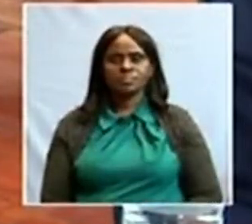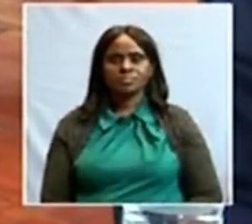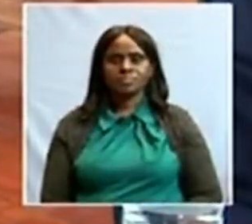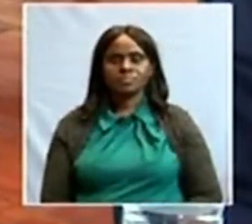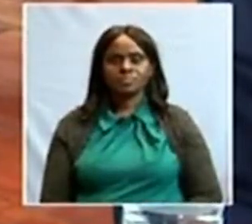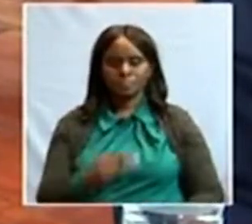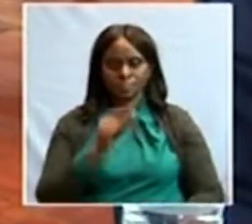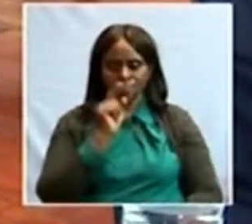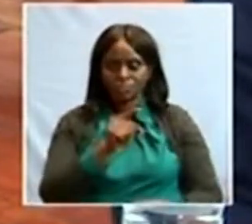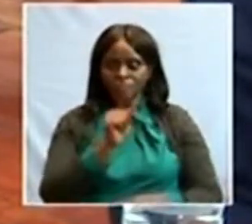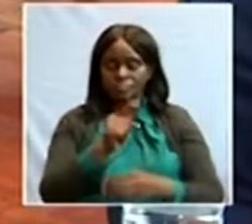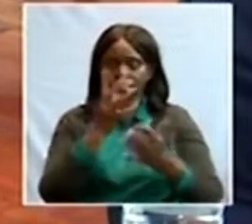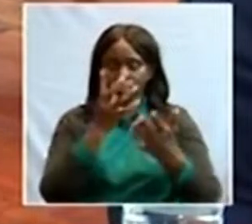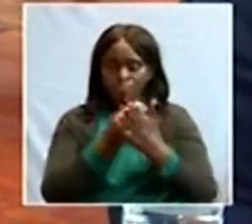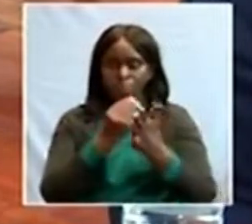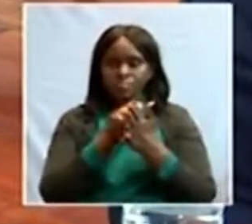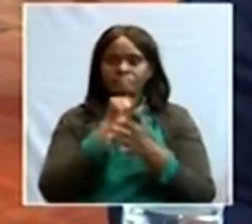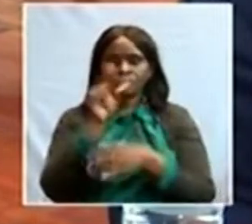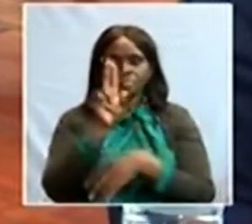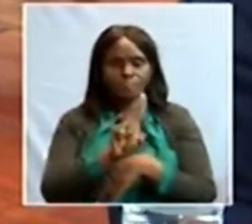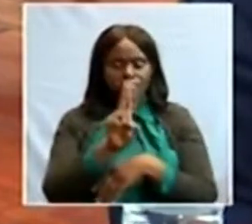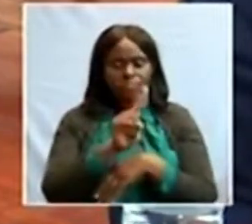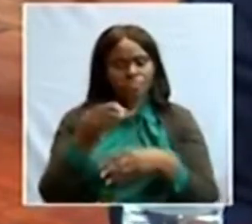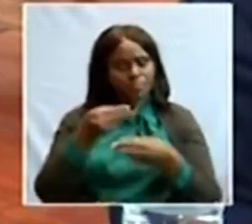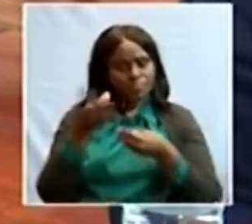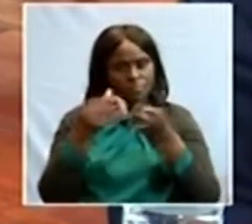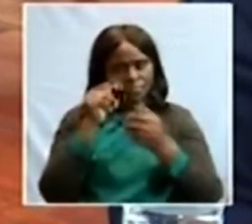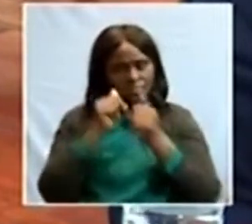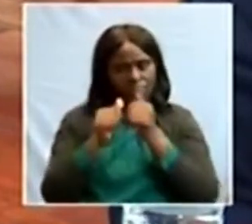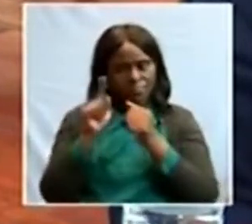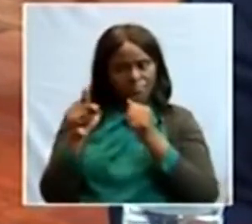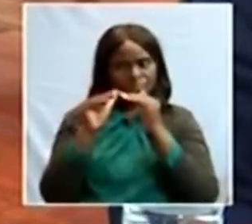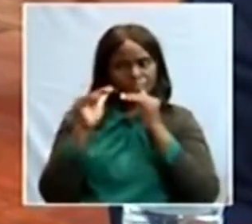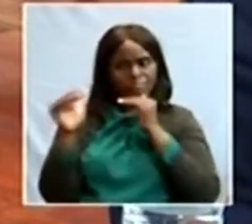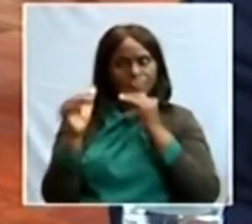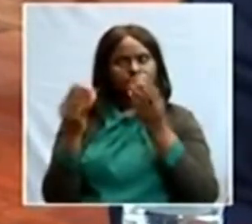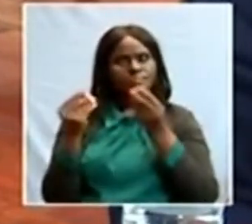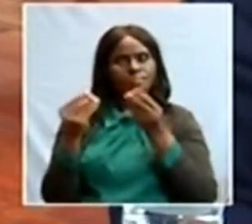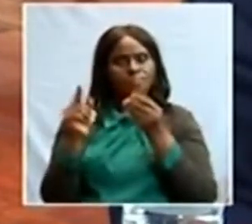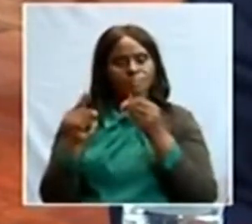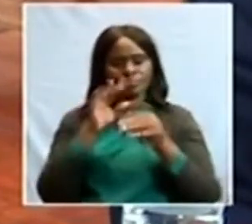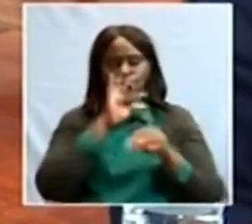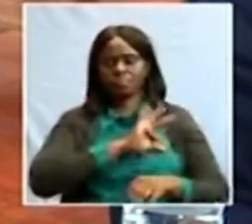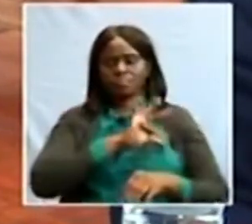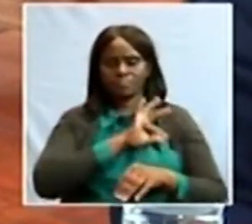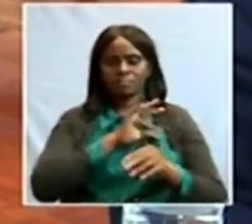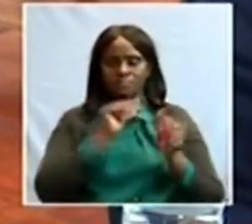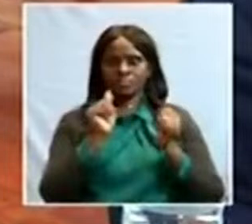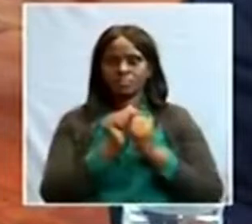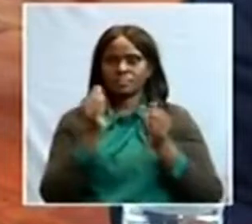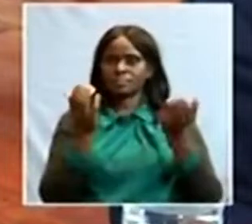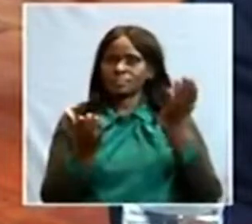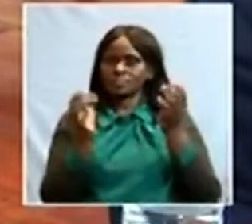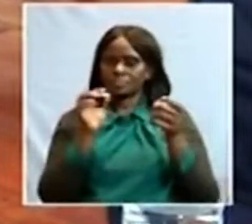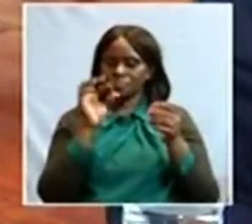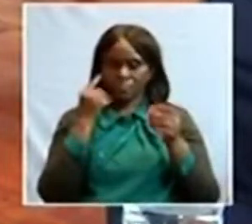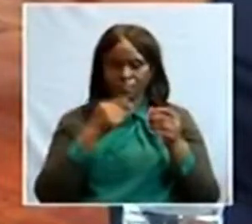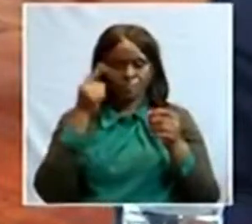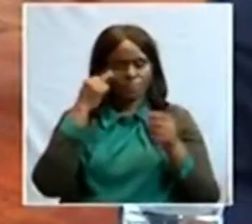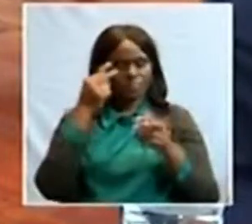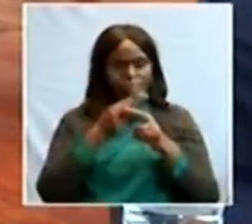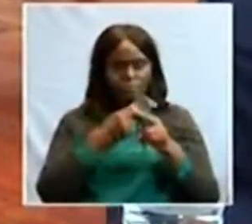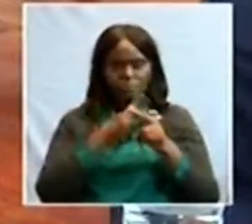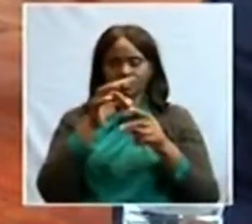The underspending is due to the equalization fund on salaries and wages for the month